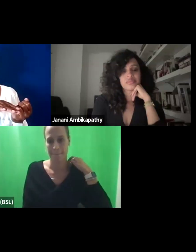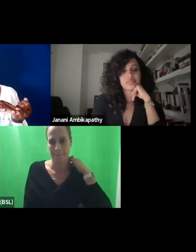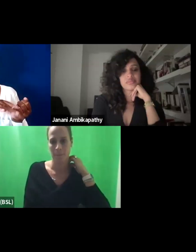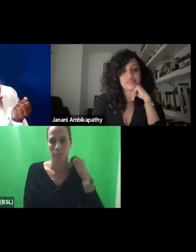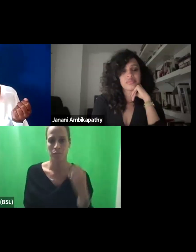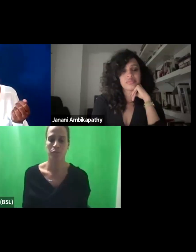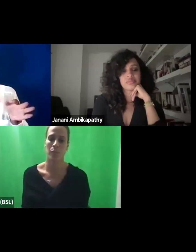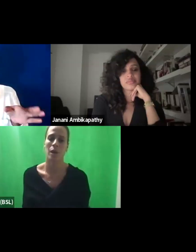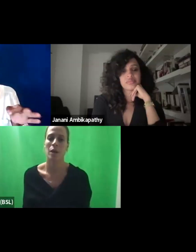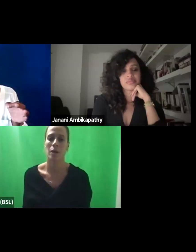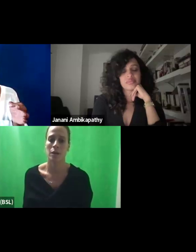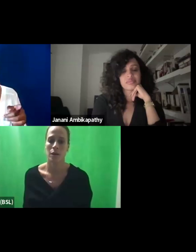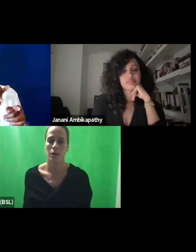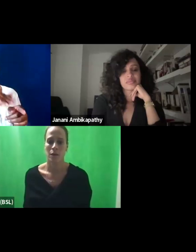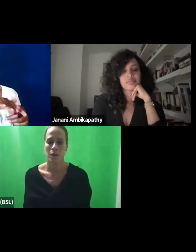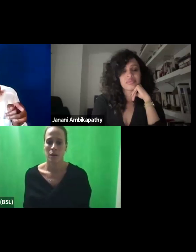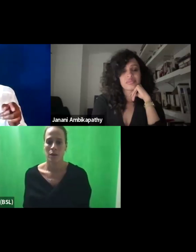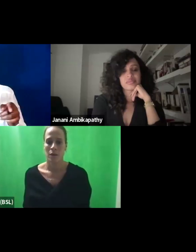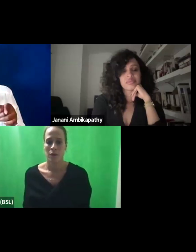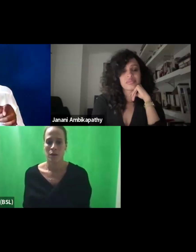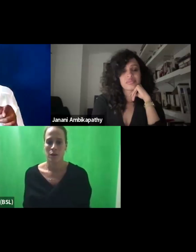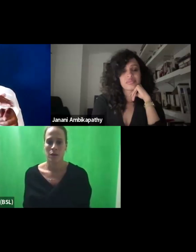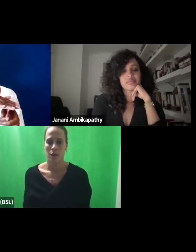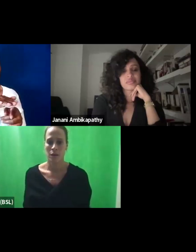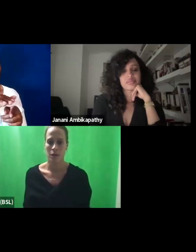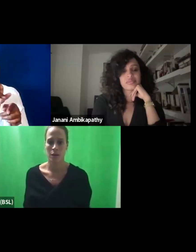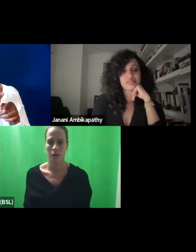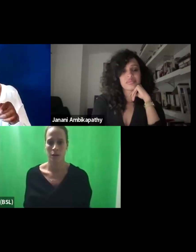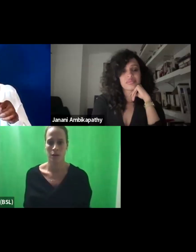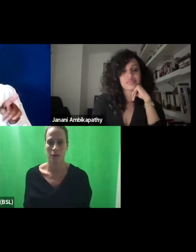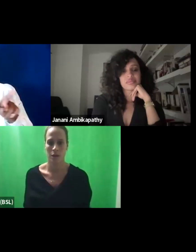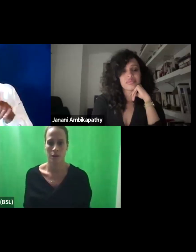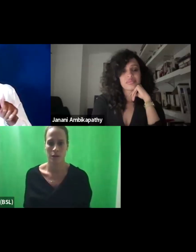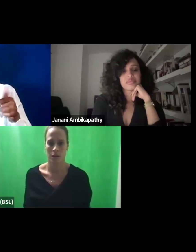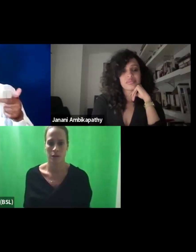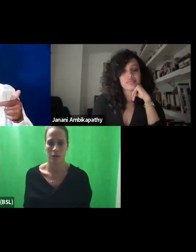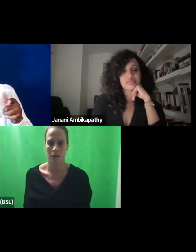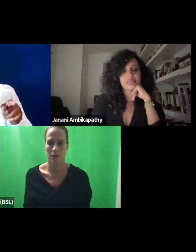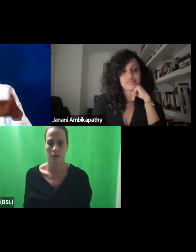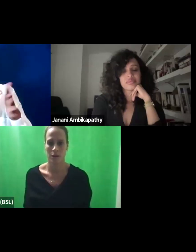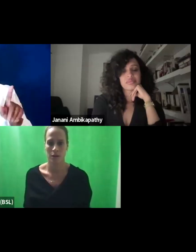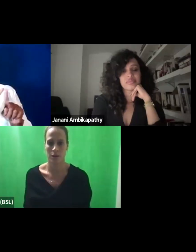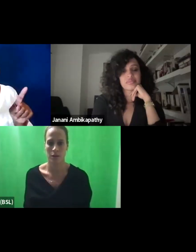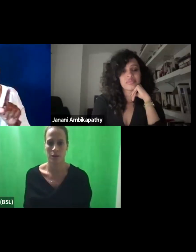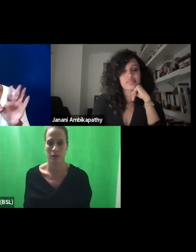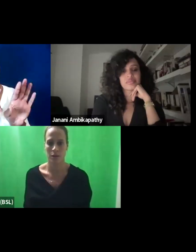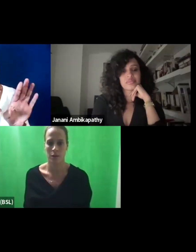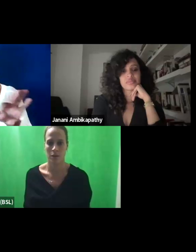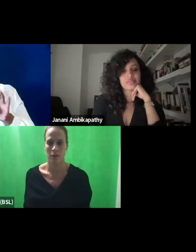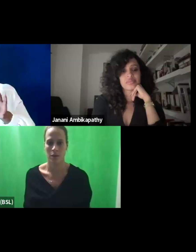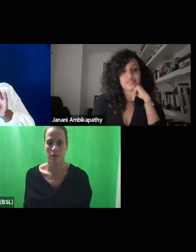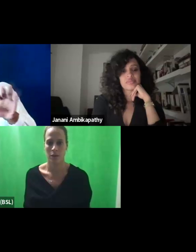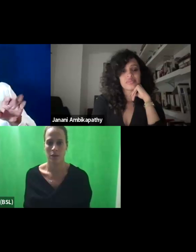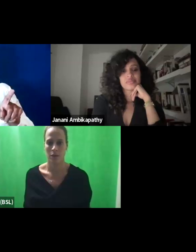choice you make of which lane you're going to adopt has an influence. This particularly true in poetry as opposed